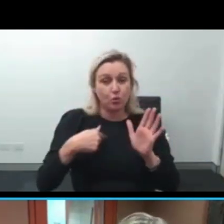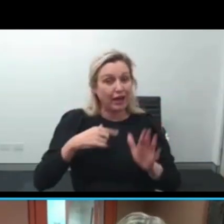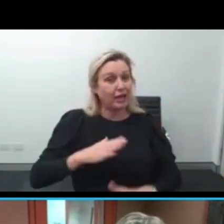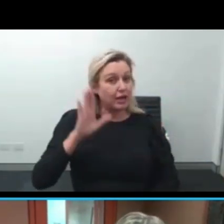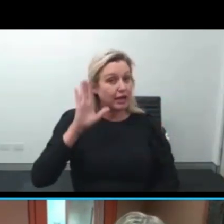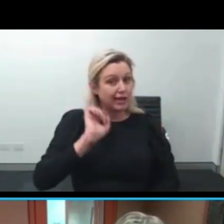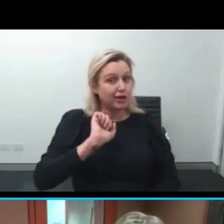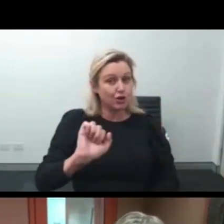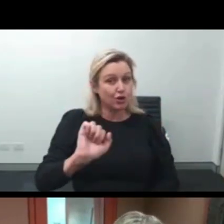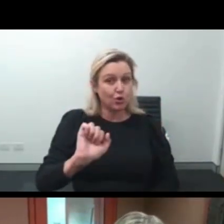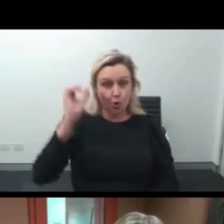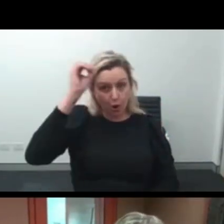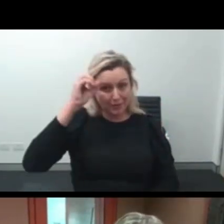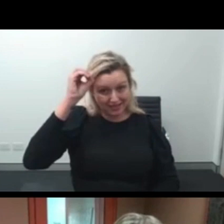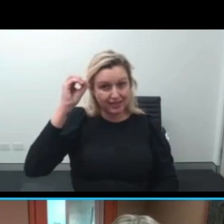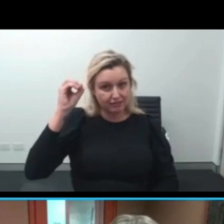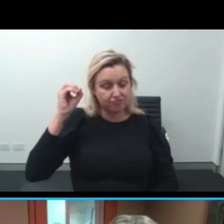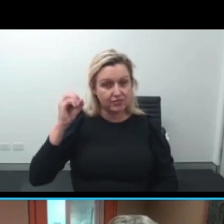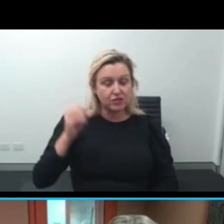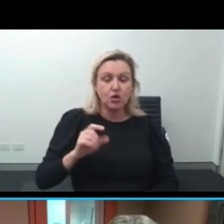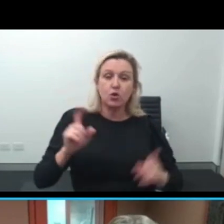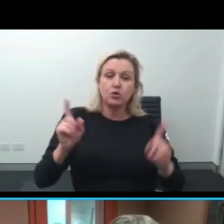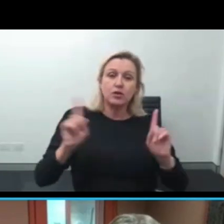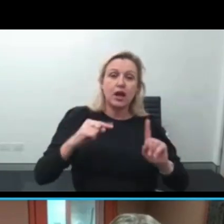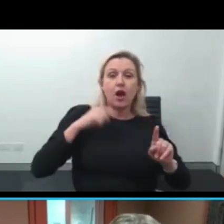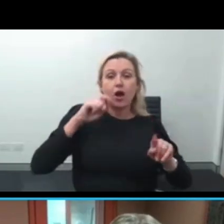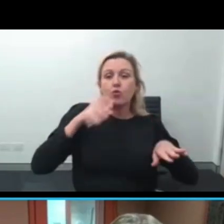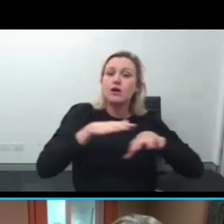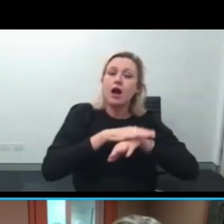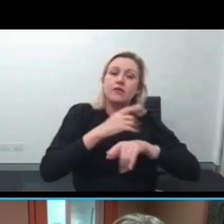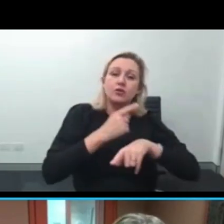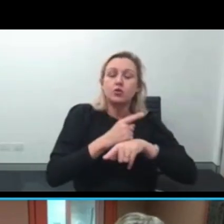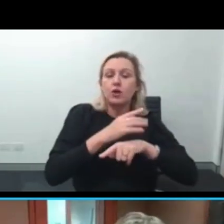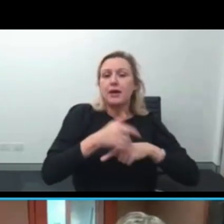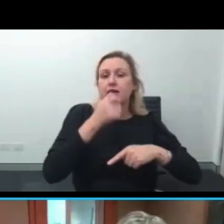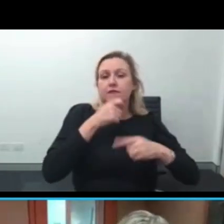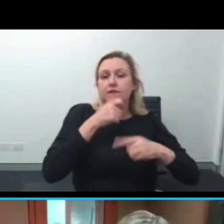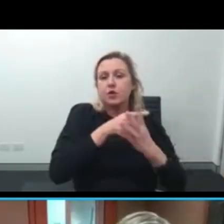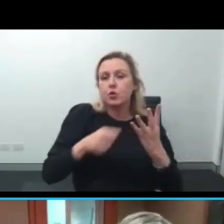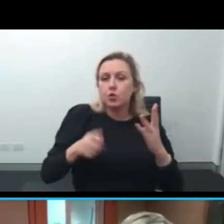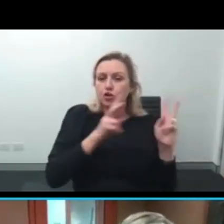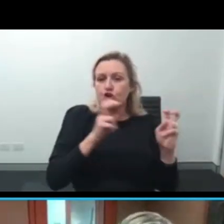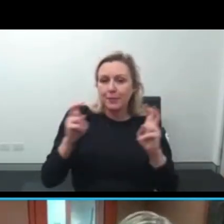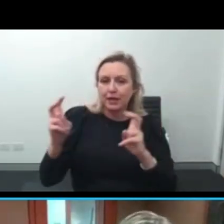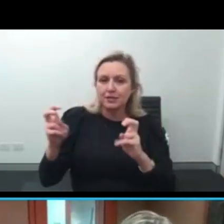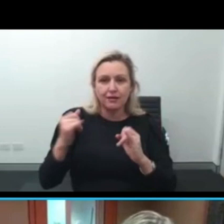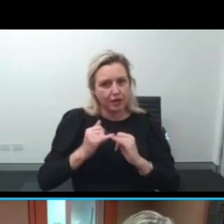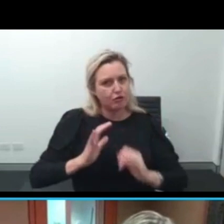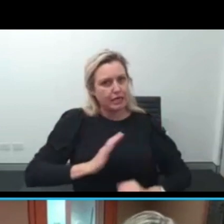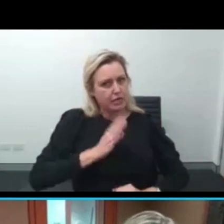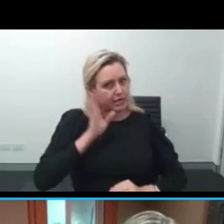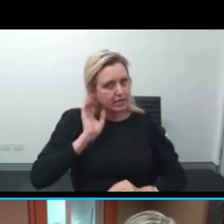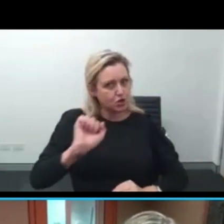views. So today, I'm going to cover a couple of topics. Really keen to hear your